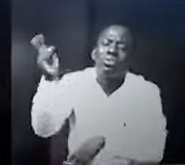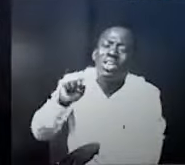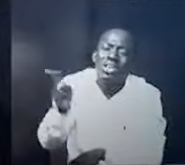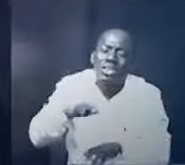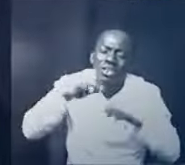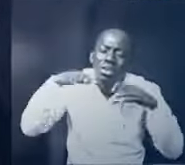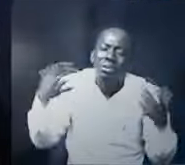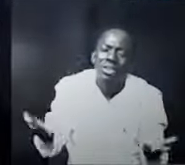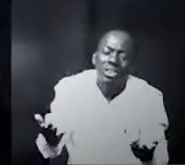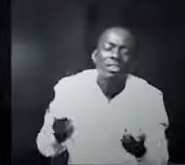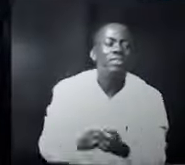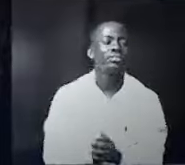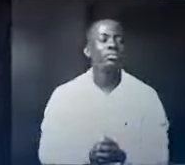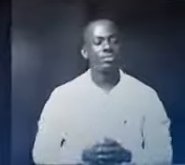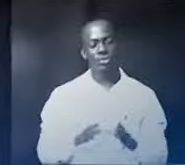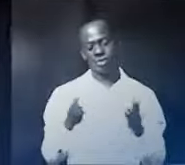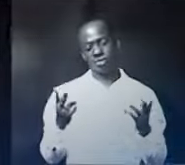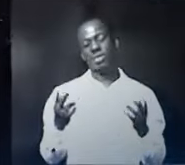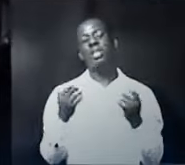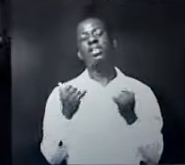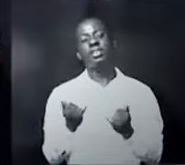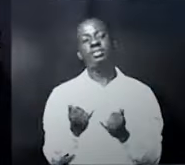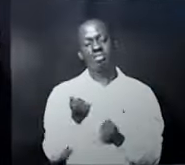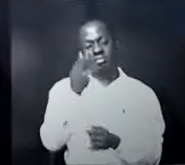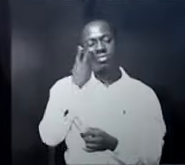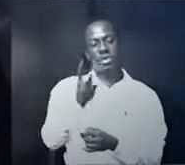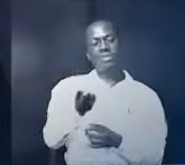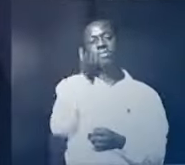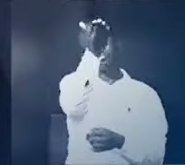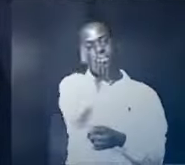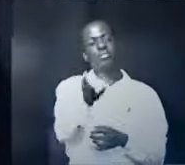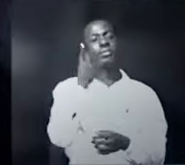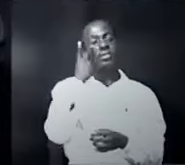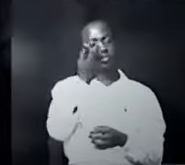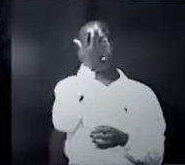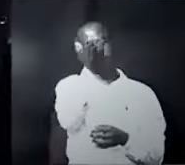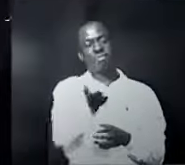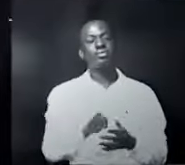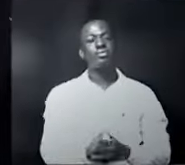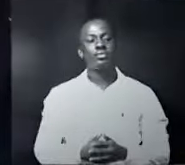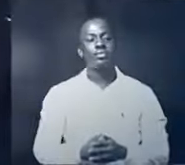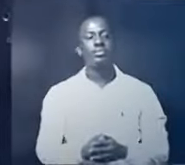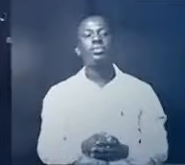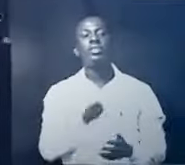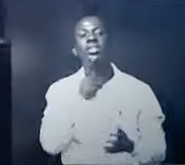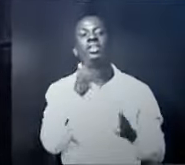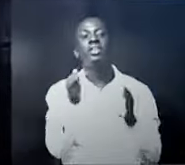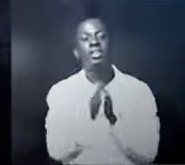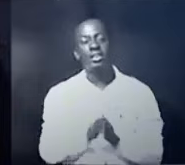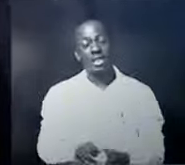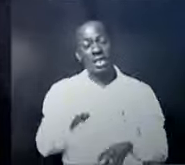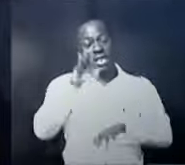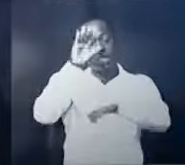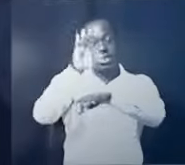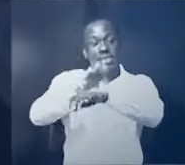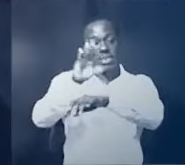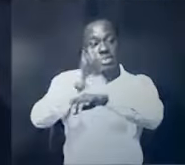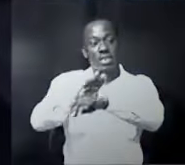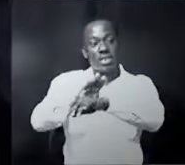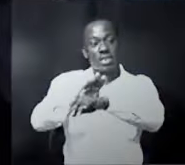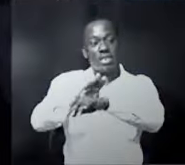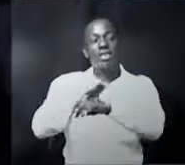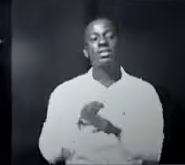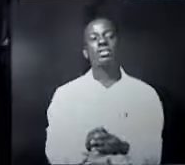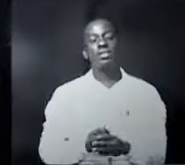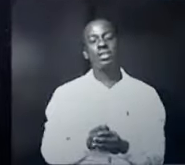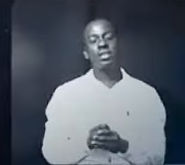let's take this definition from Alan again. He is saying that the church is a